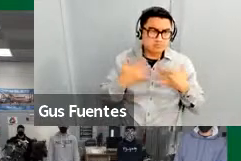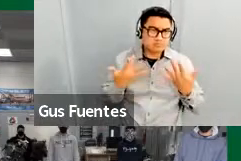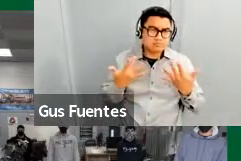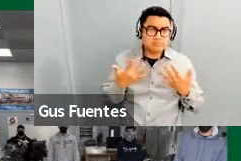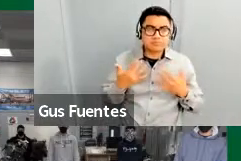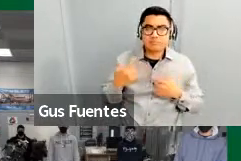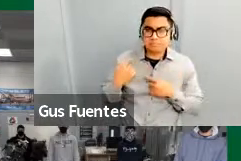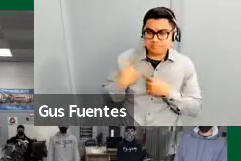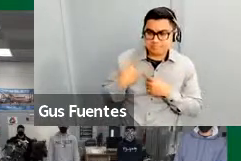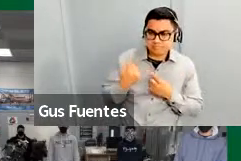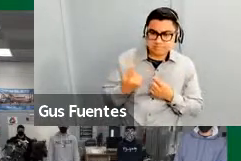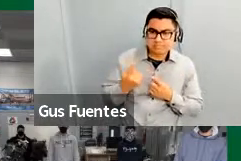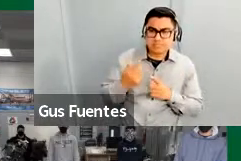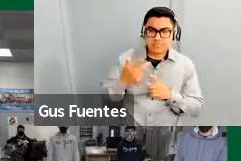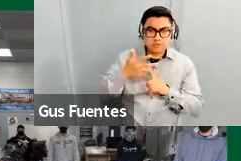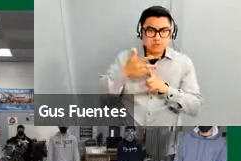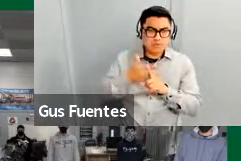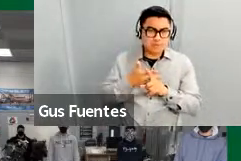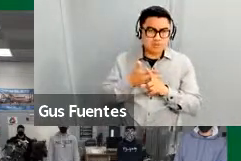3 months, and